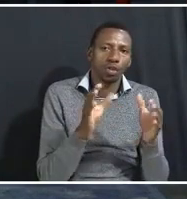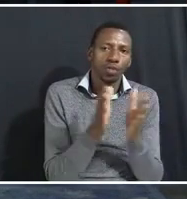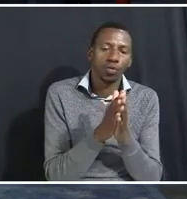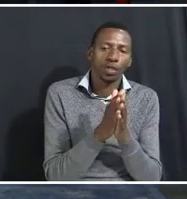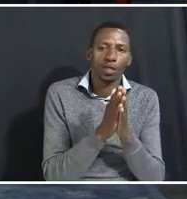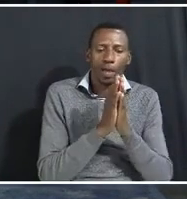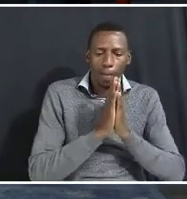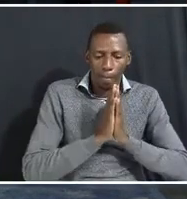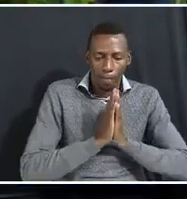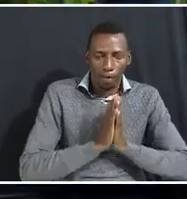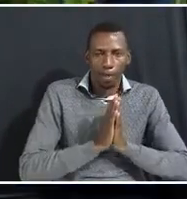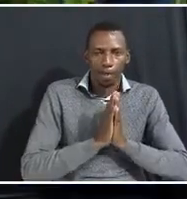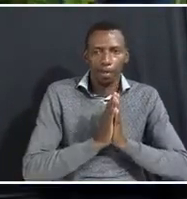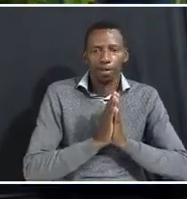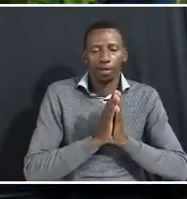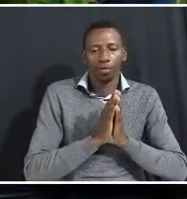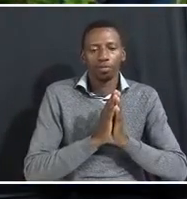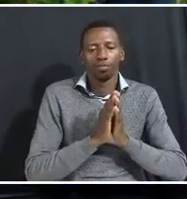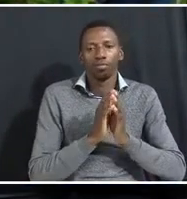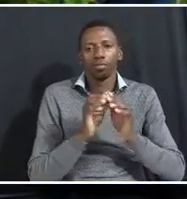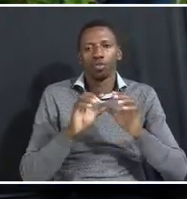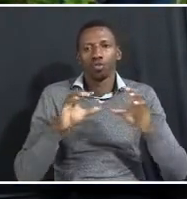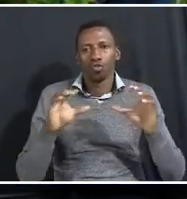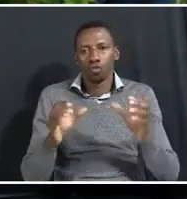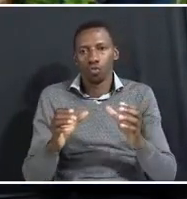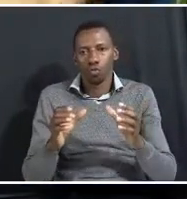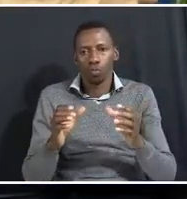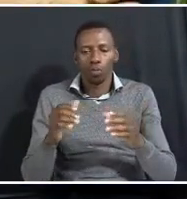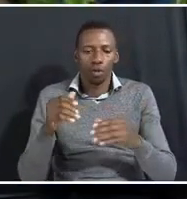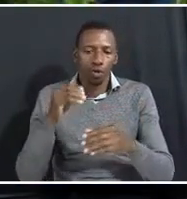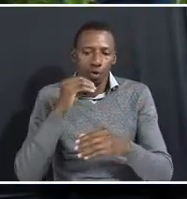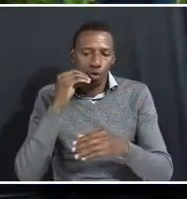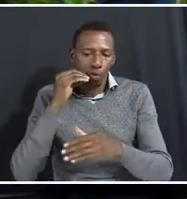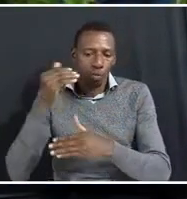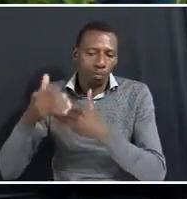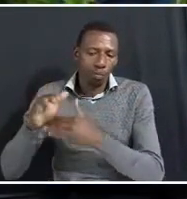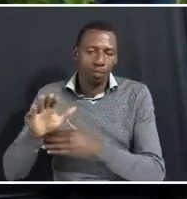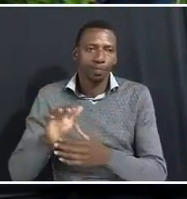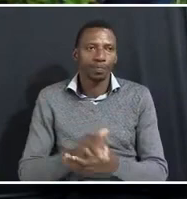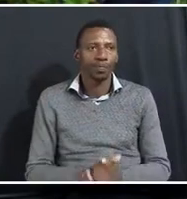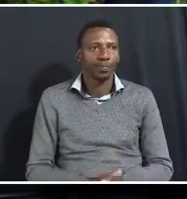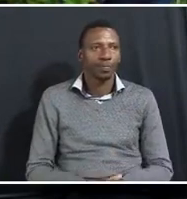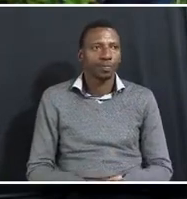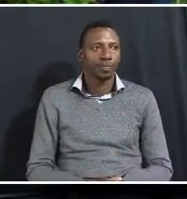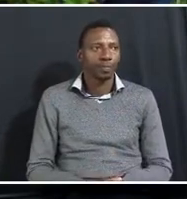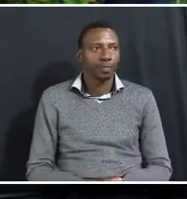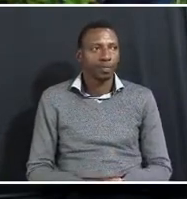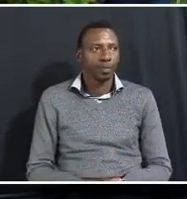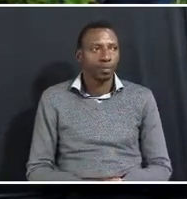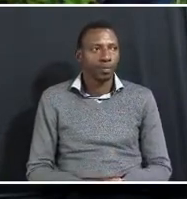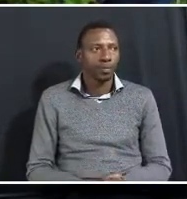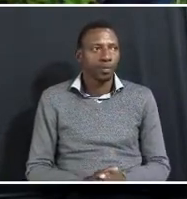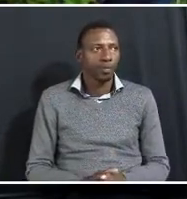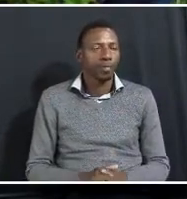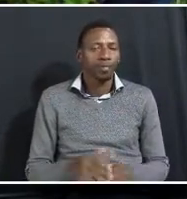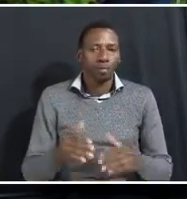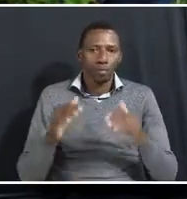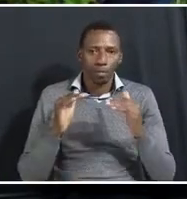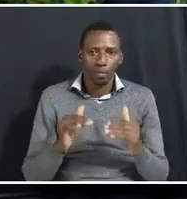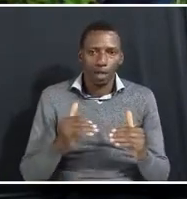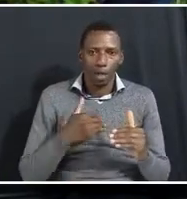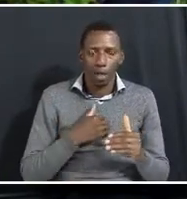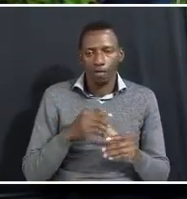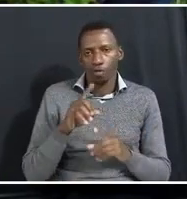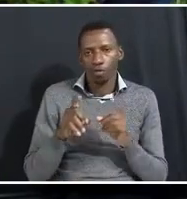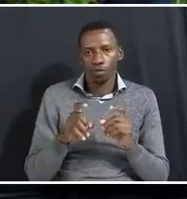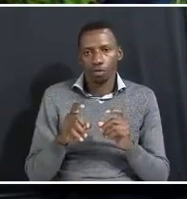right home church. Now, Elder, there's a question of how do we ensure that no